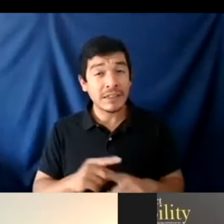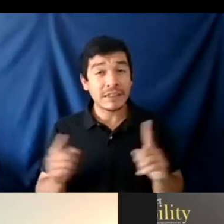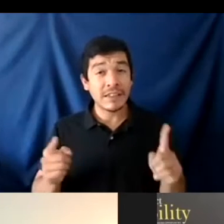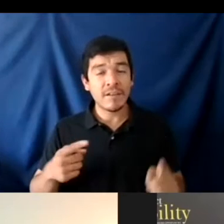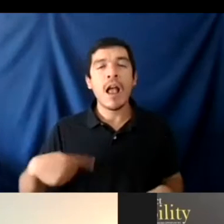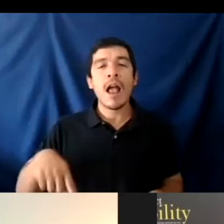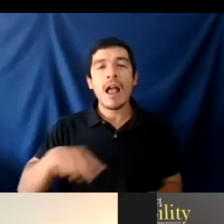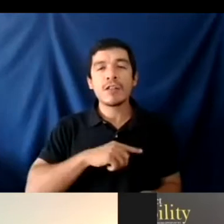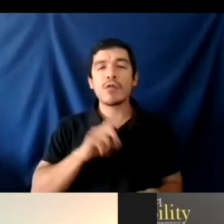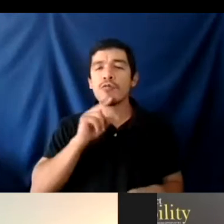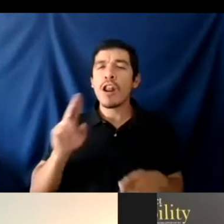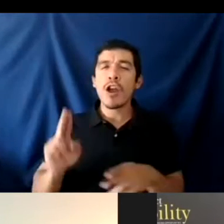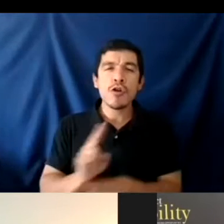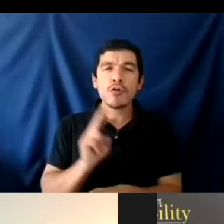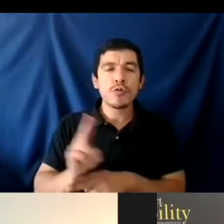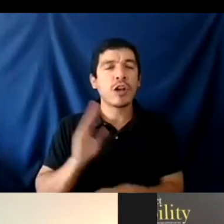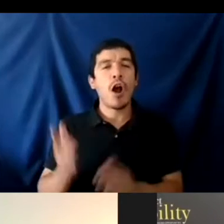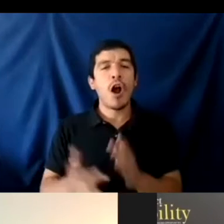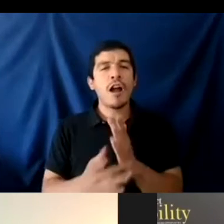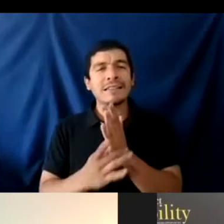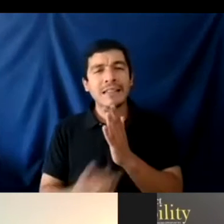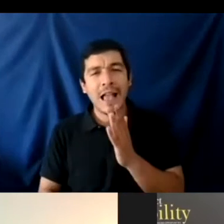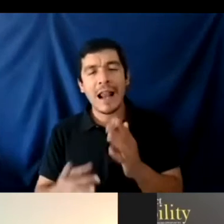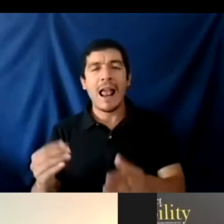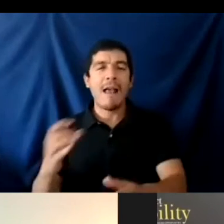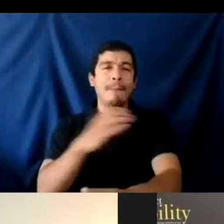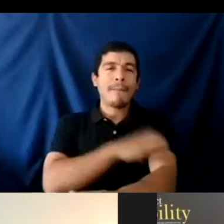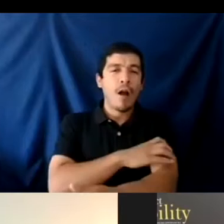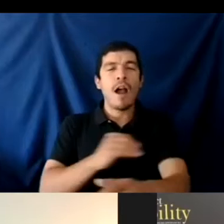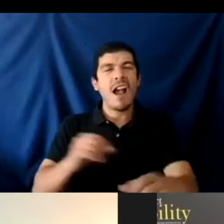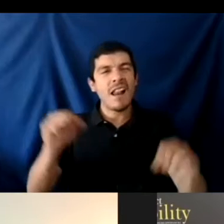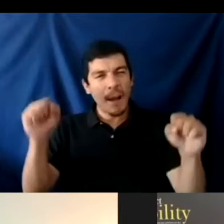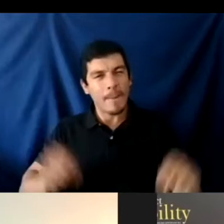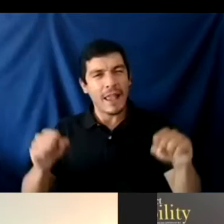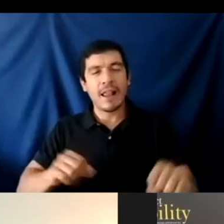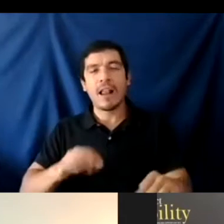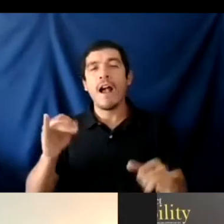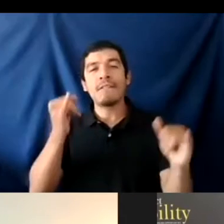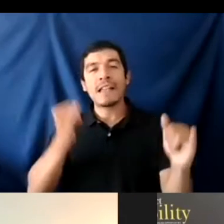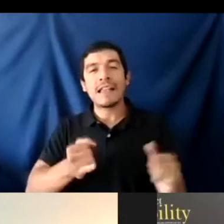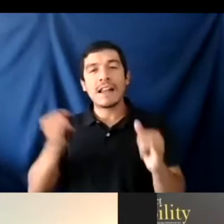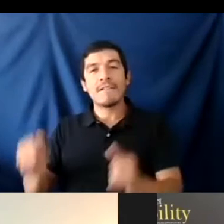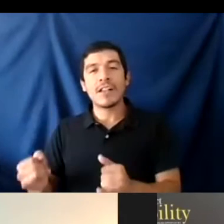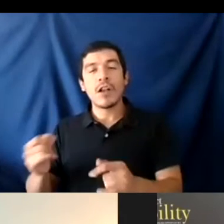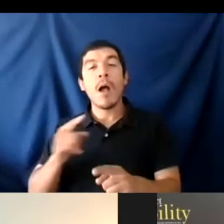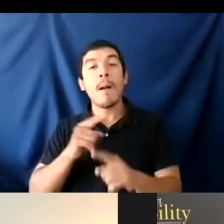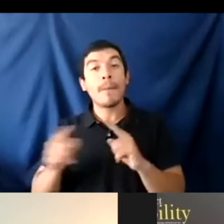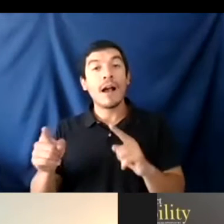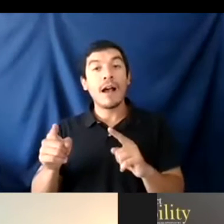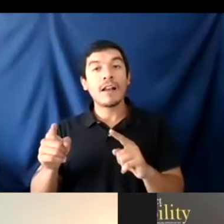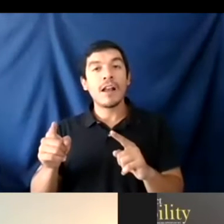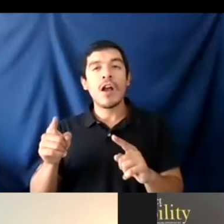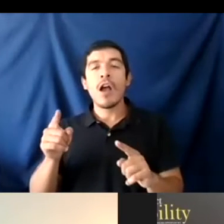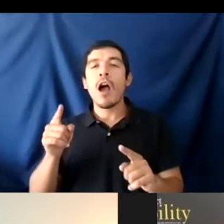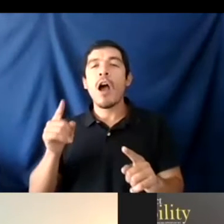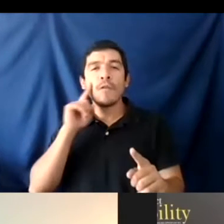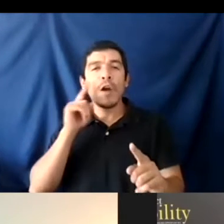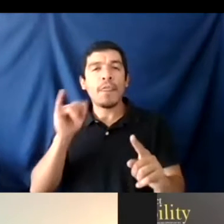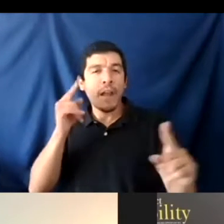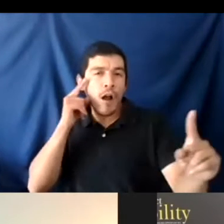harness the incredible talent and power and ability of individuals, but geared toward the philosophy